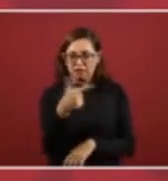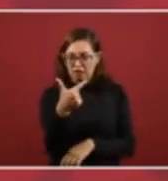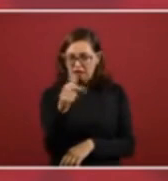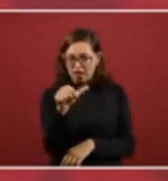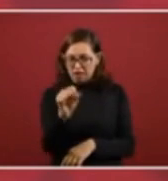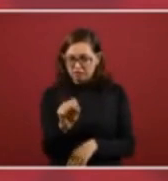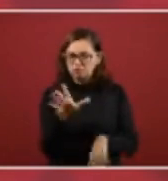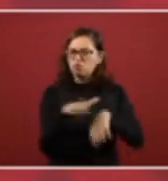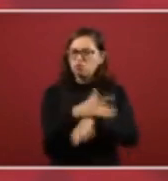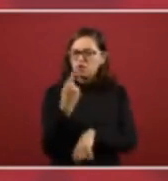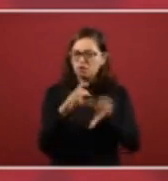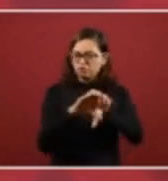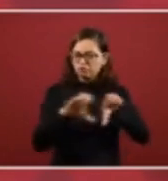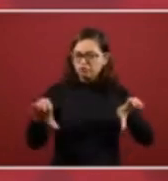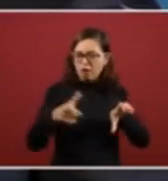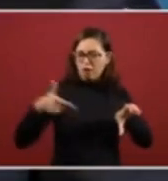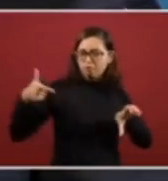a